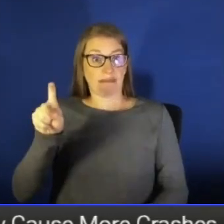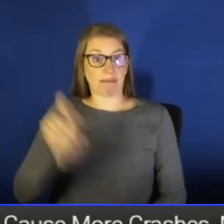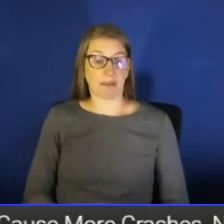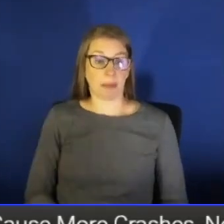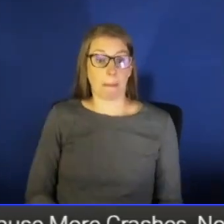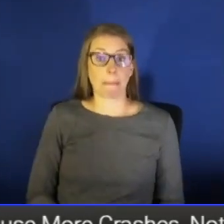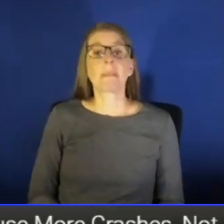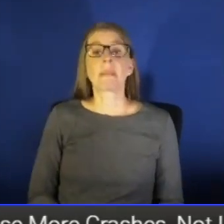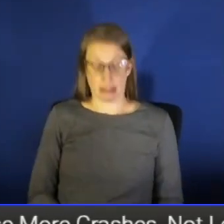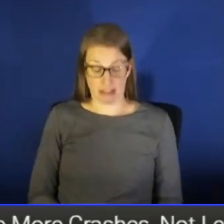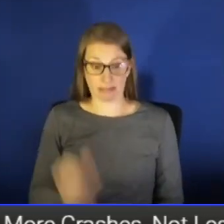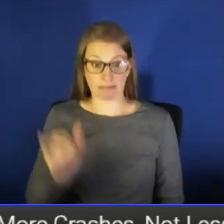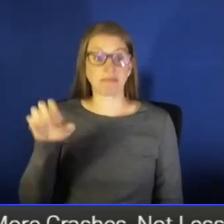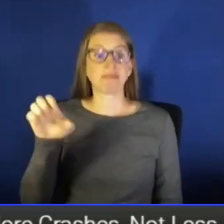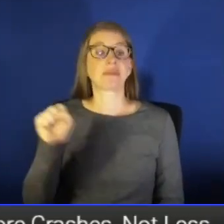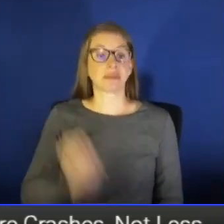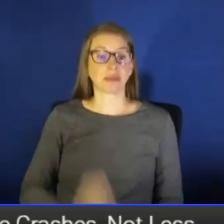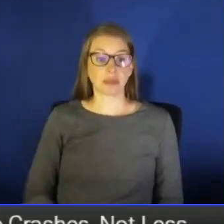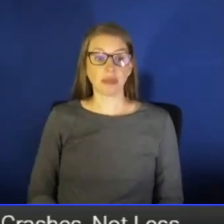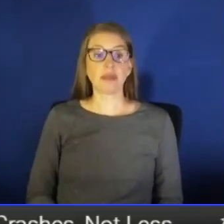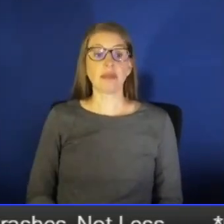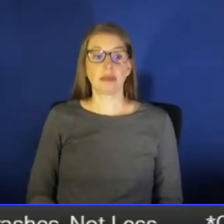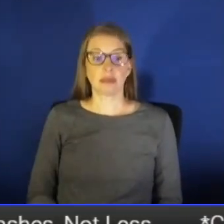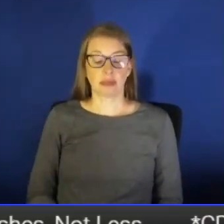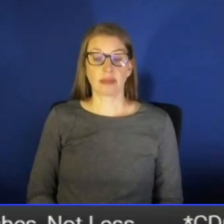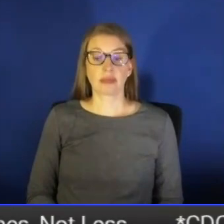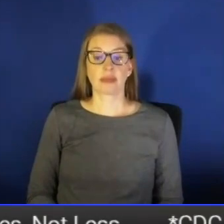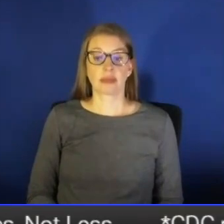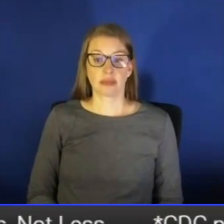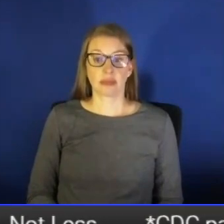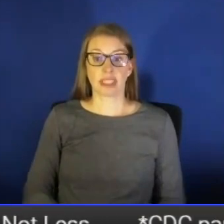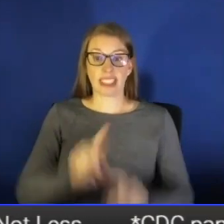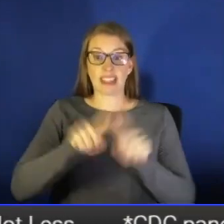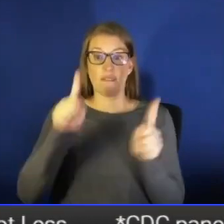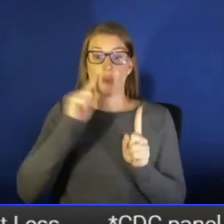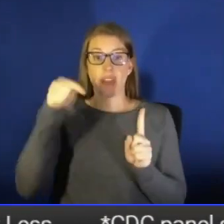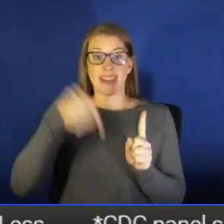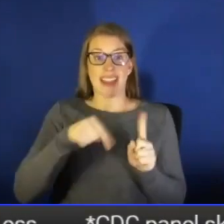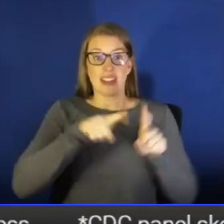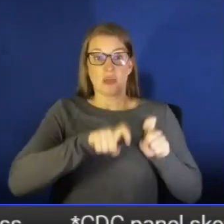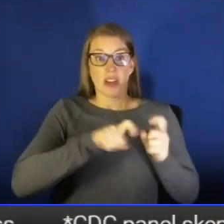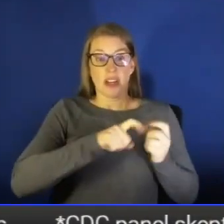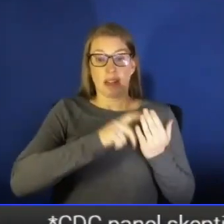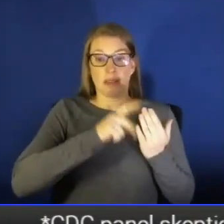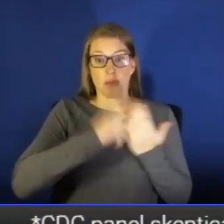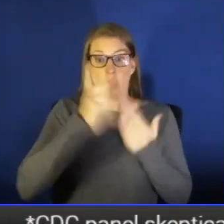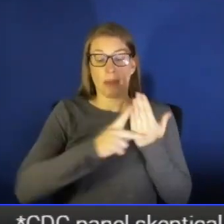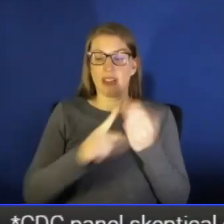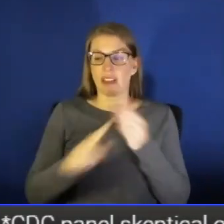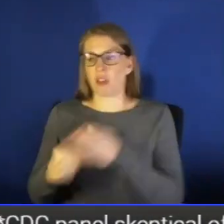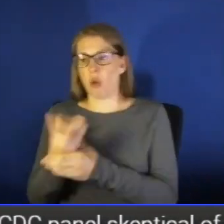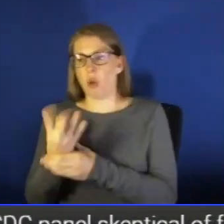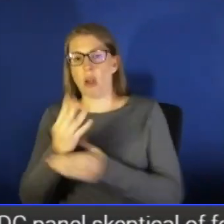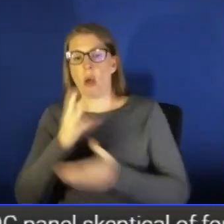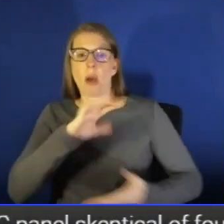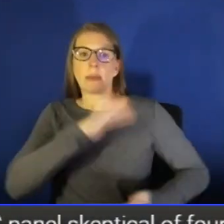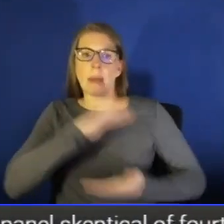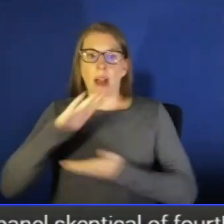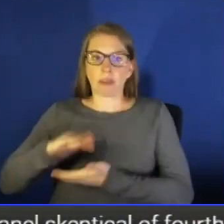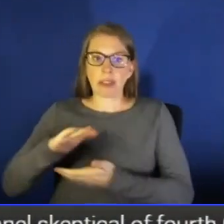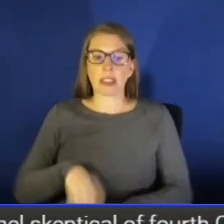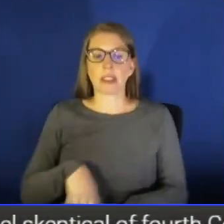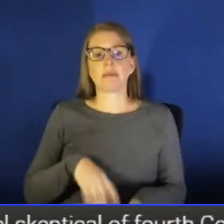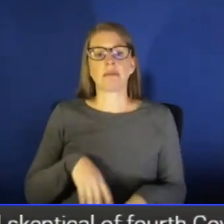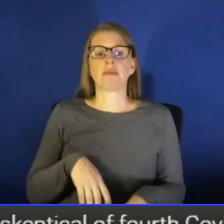do. What's different for this screening program versus colonoscopy or mammography is that it requires a lot